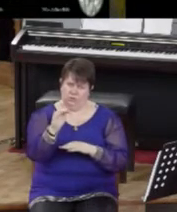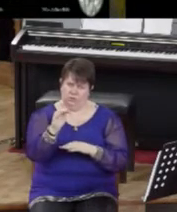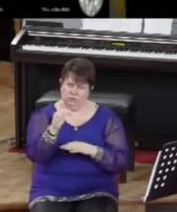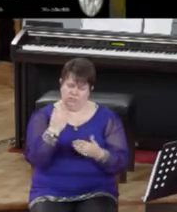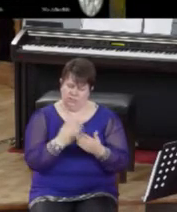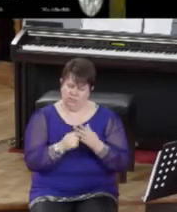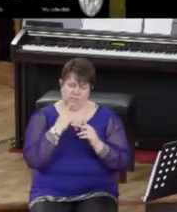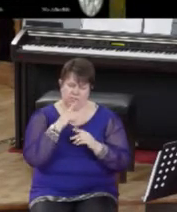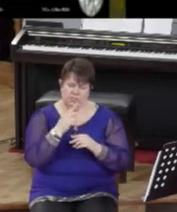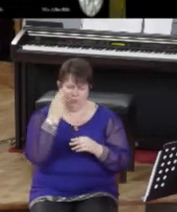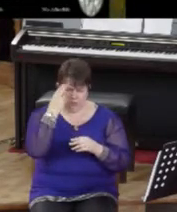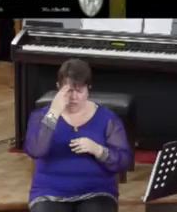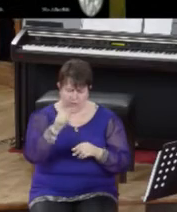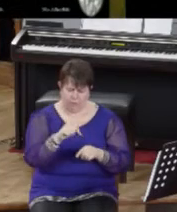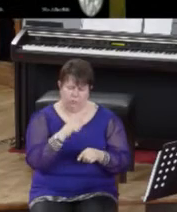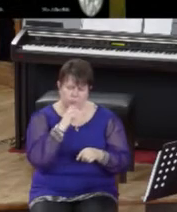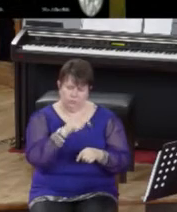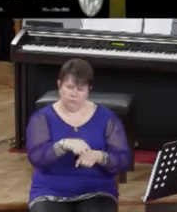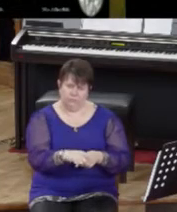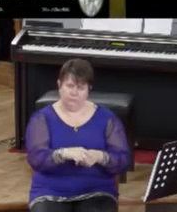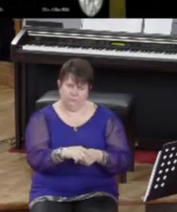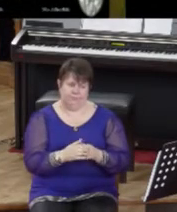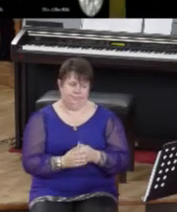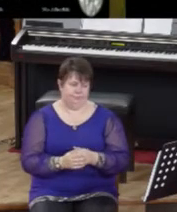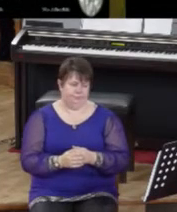his name.